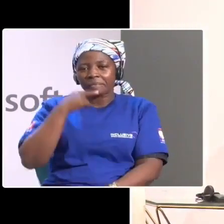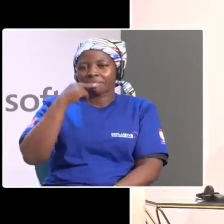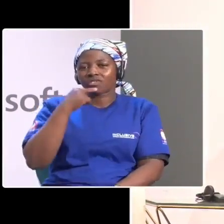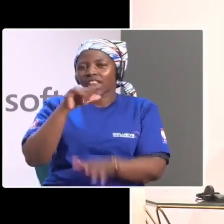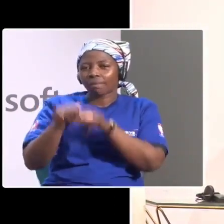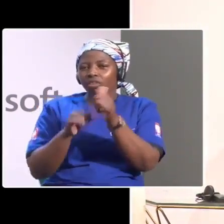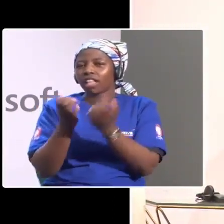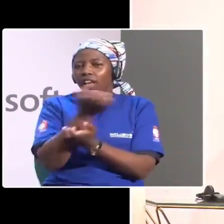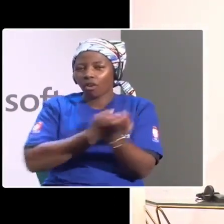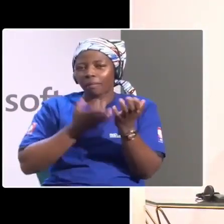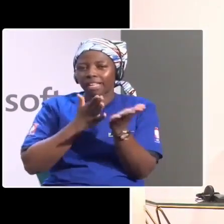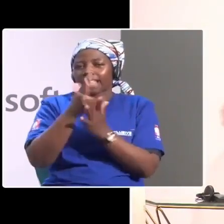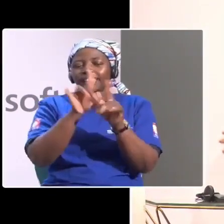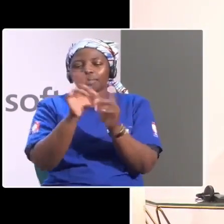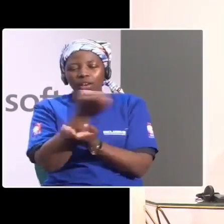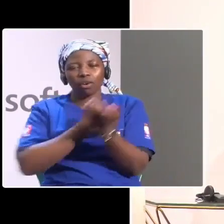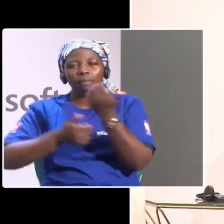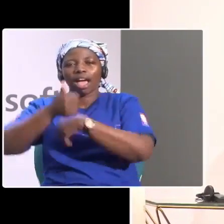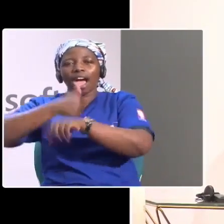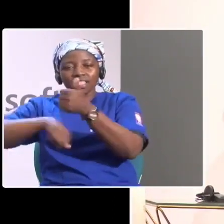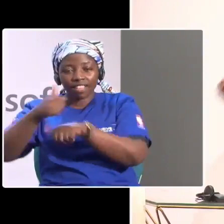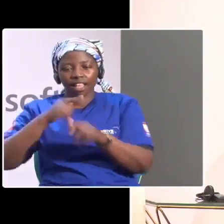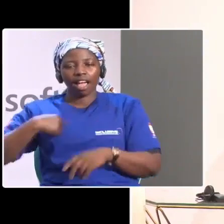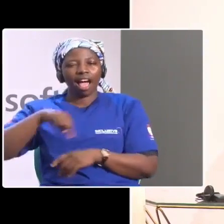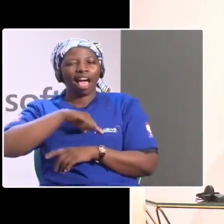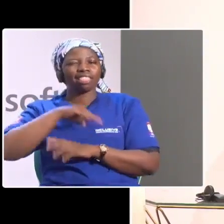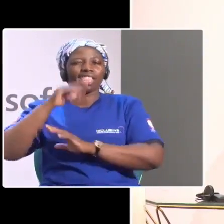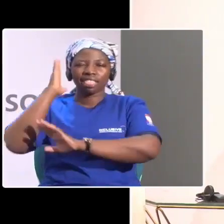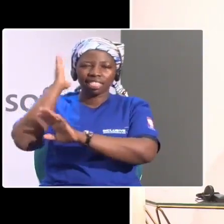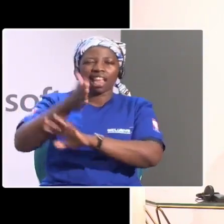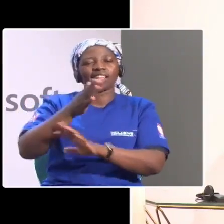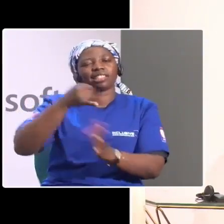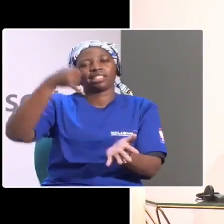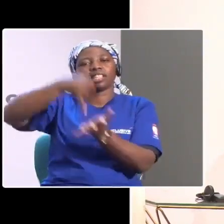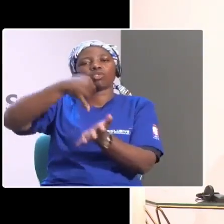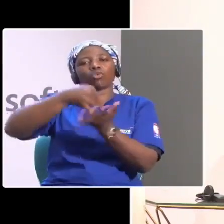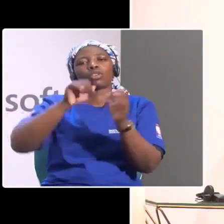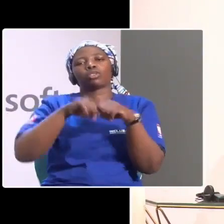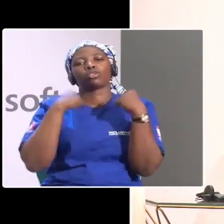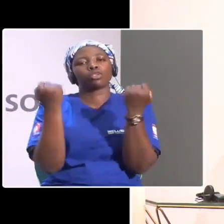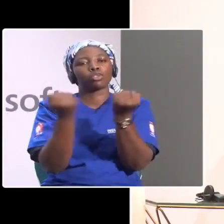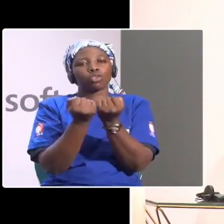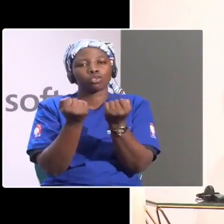about economic rights and economic activities, we automatically include social